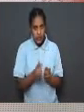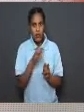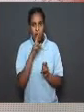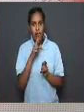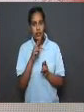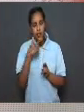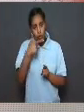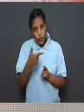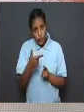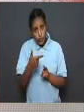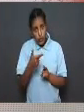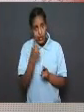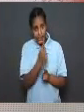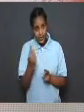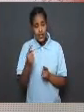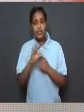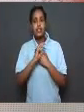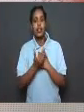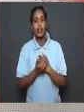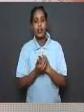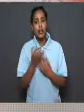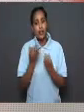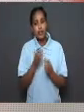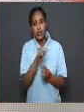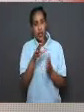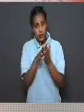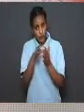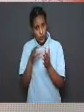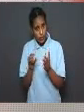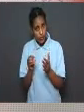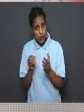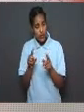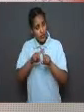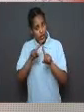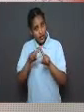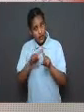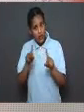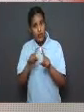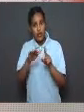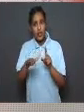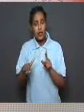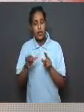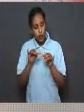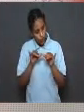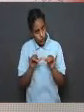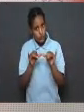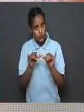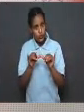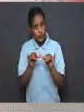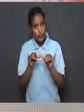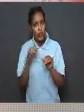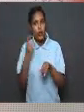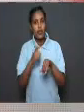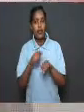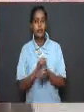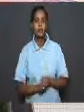Systems are said to be in a certain state if their observable variables remain constant over